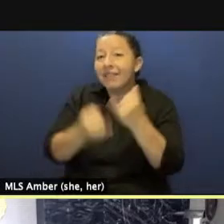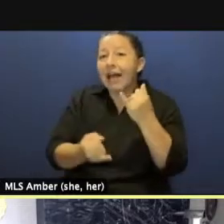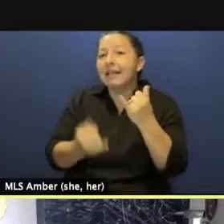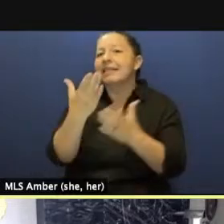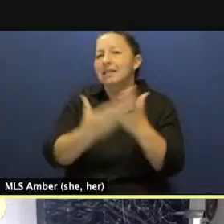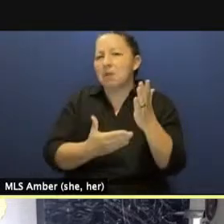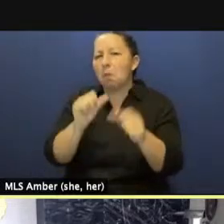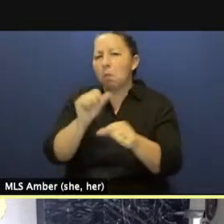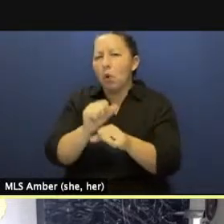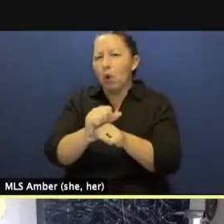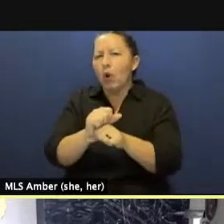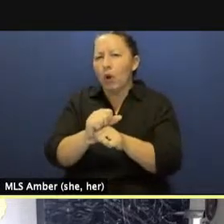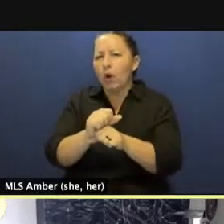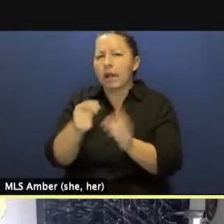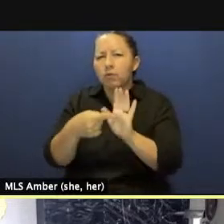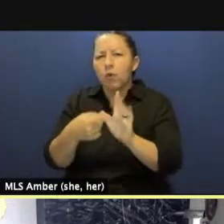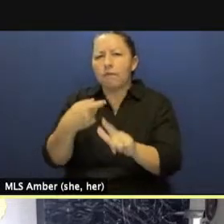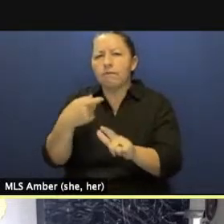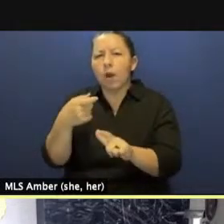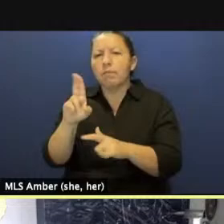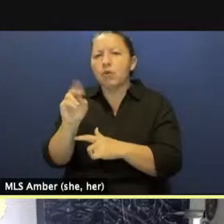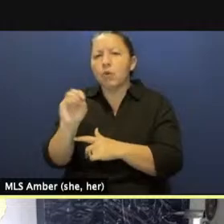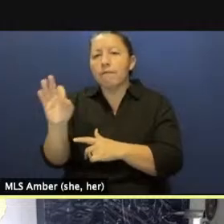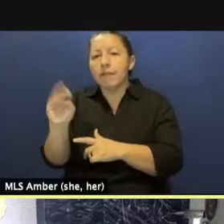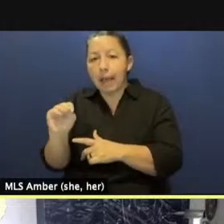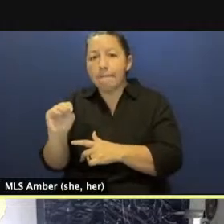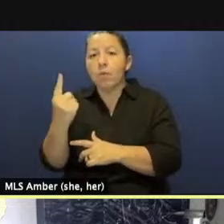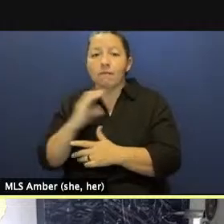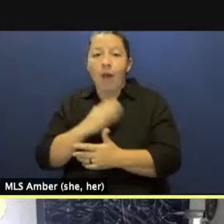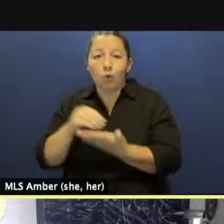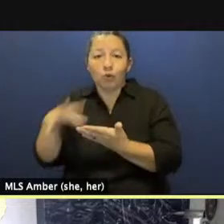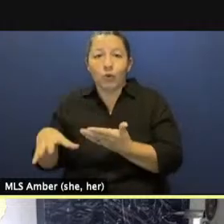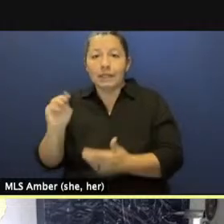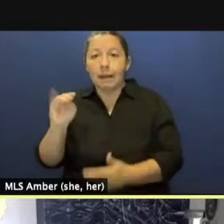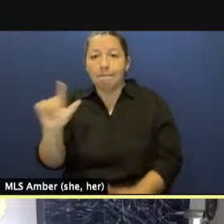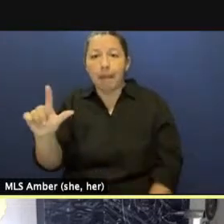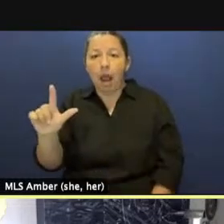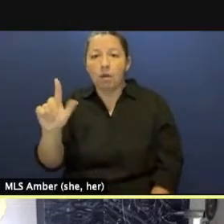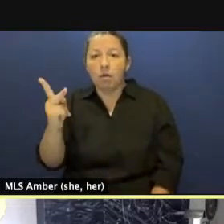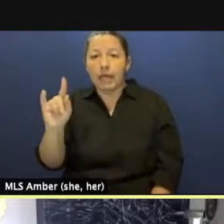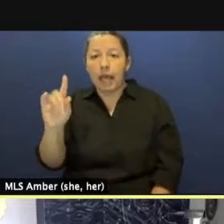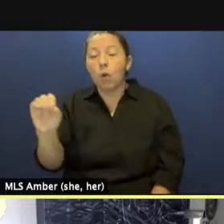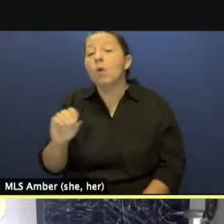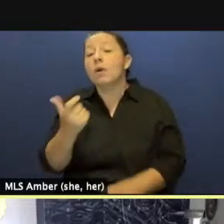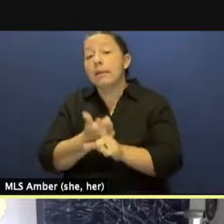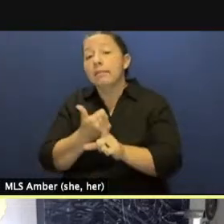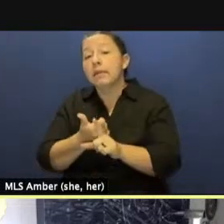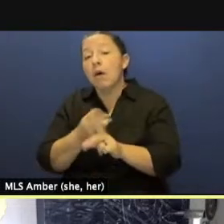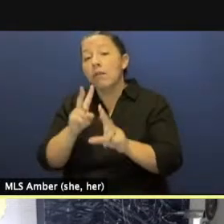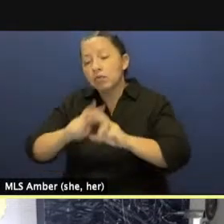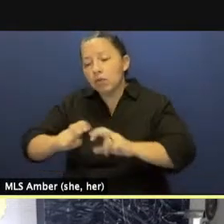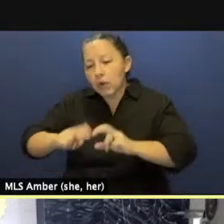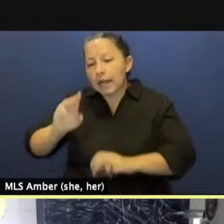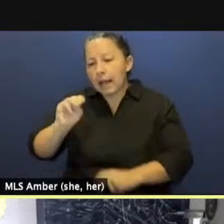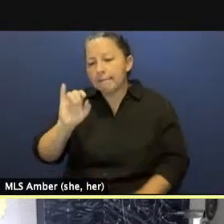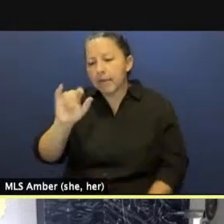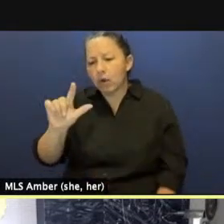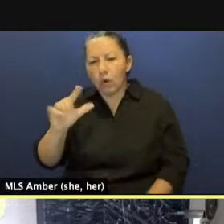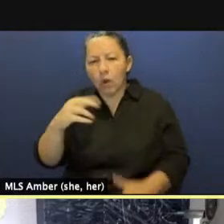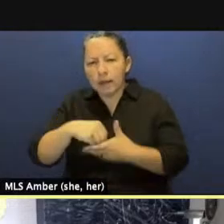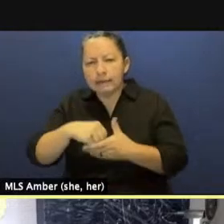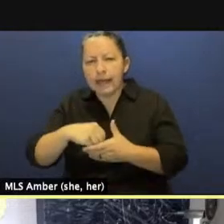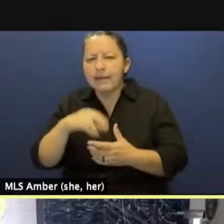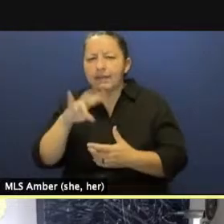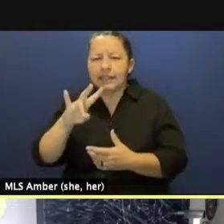of our students, Michael Cato, who is looking at the mineralogy of, I think, 7 or 8